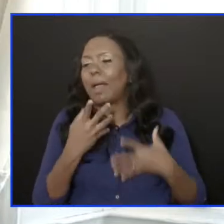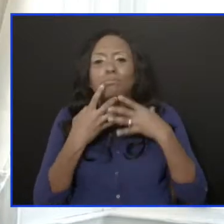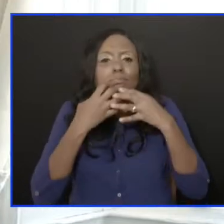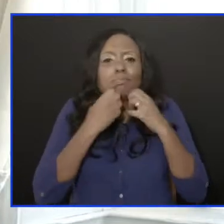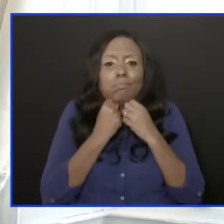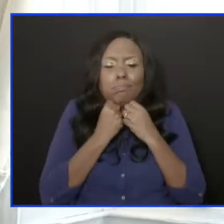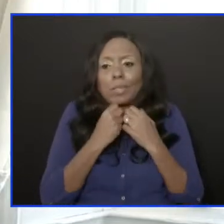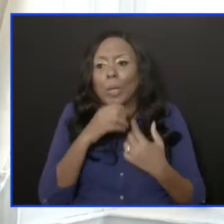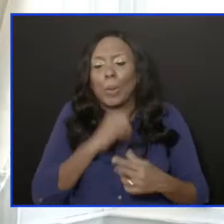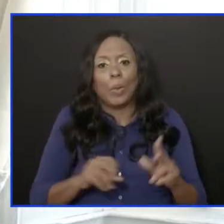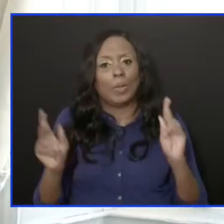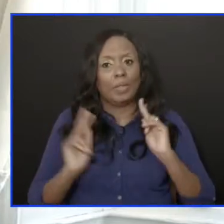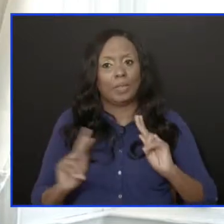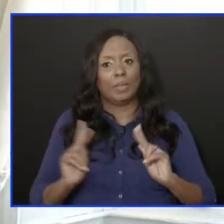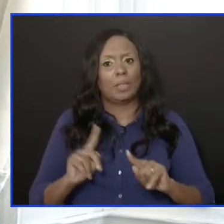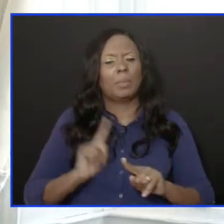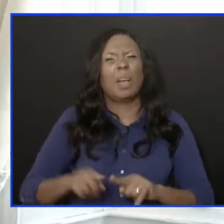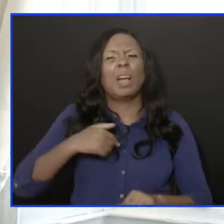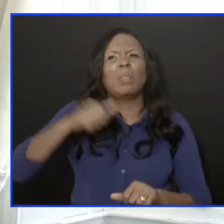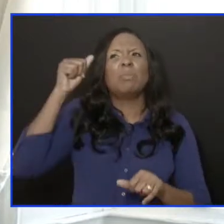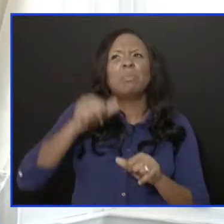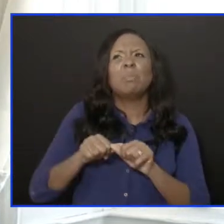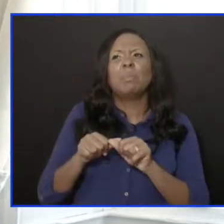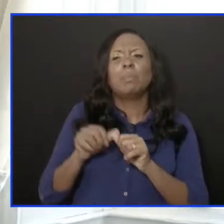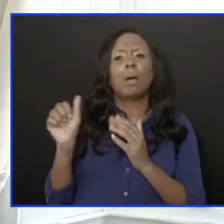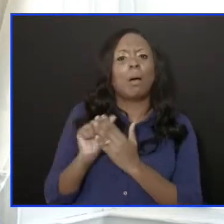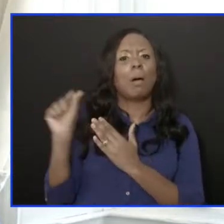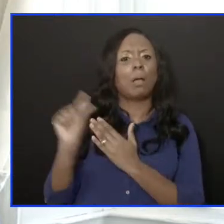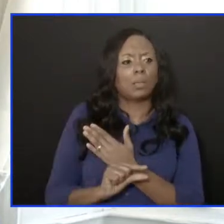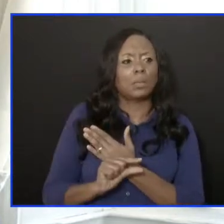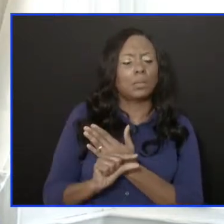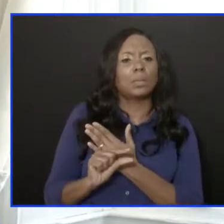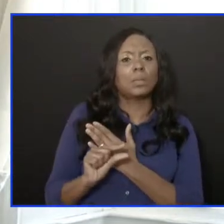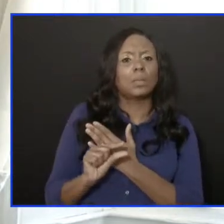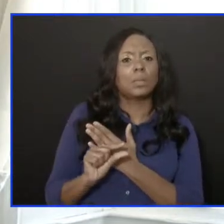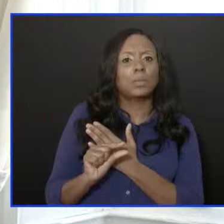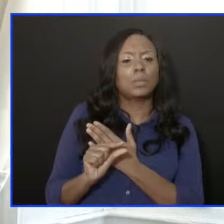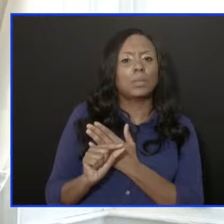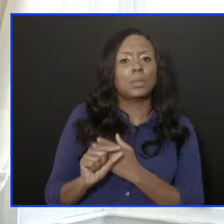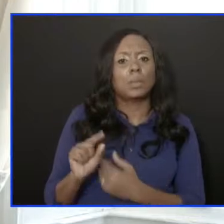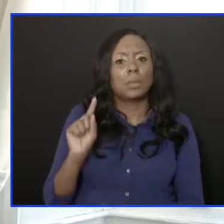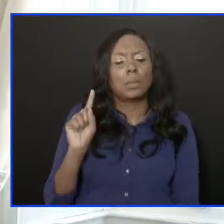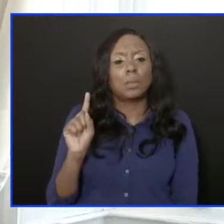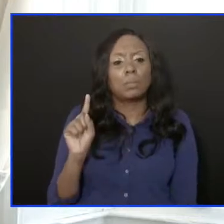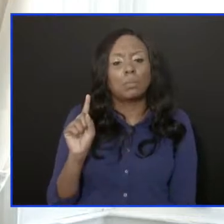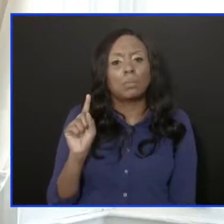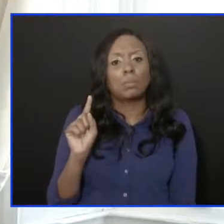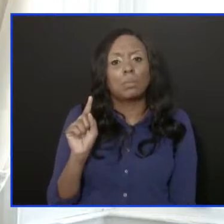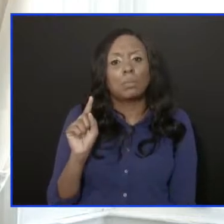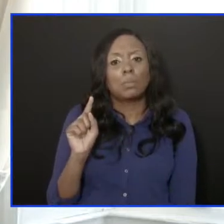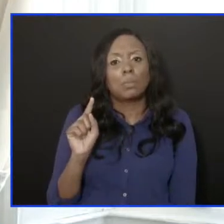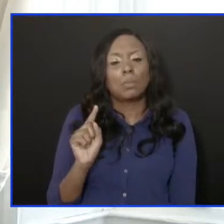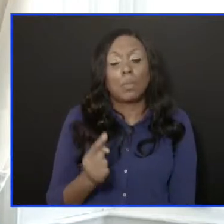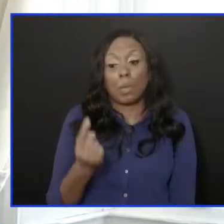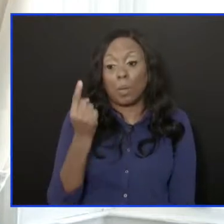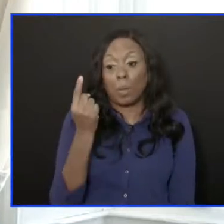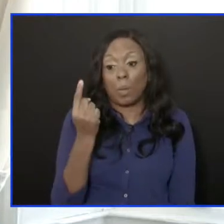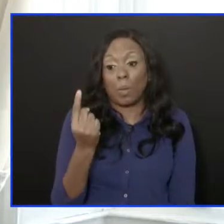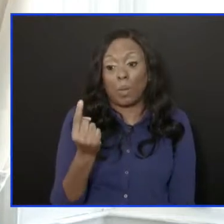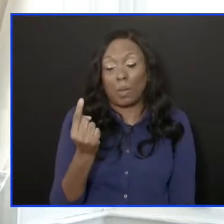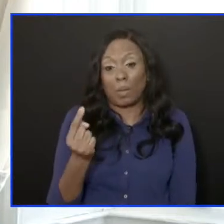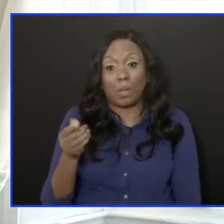before. But in August, we had a total of 1 person coming into the